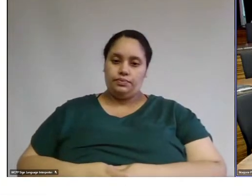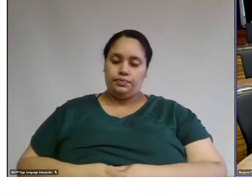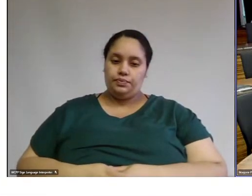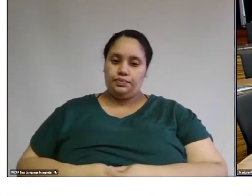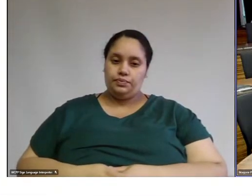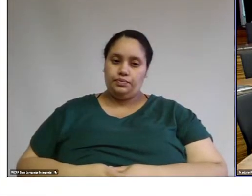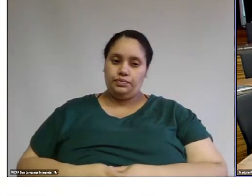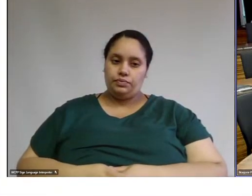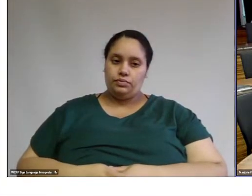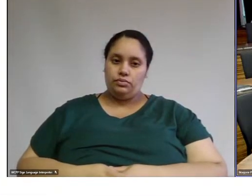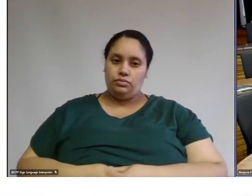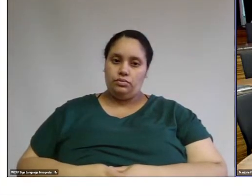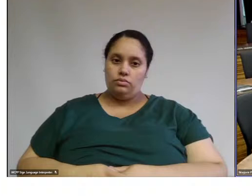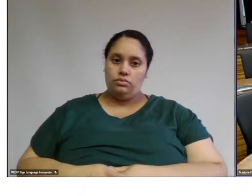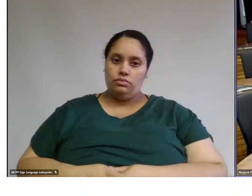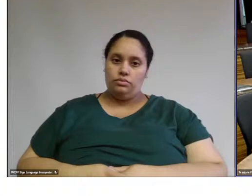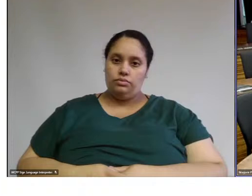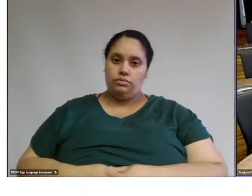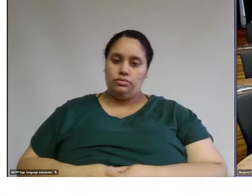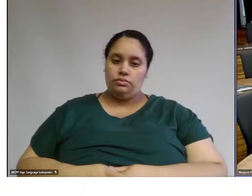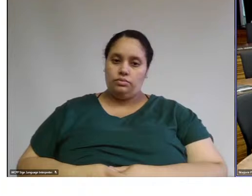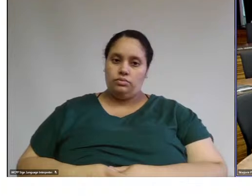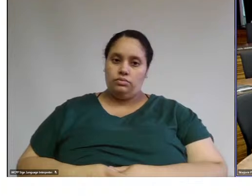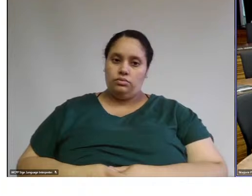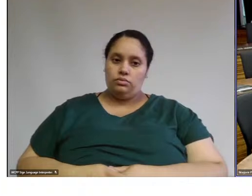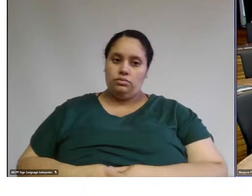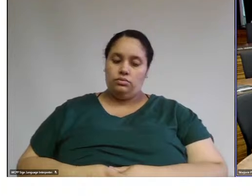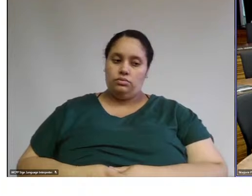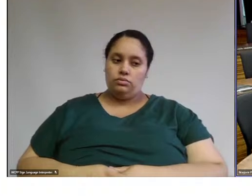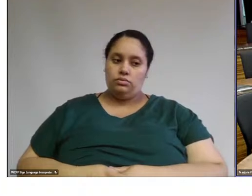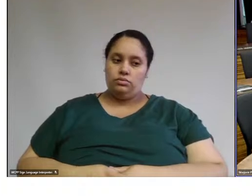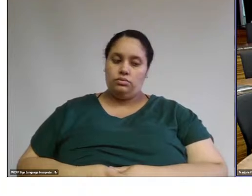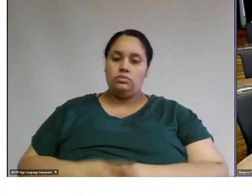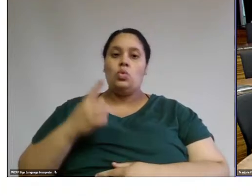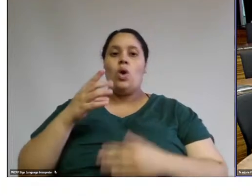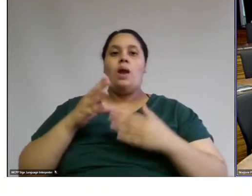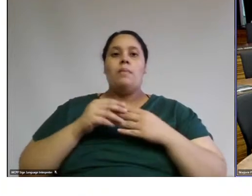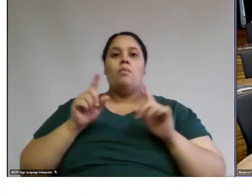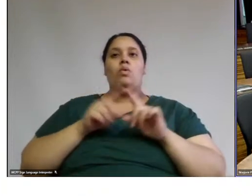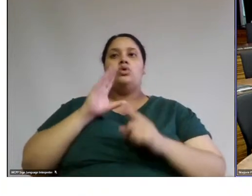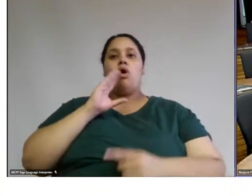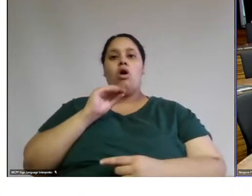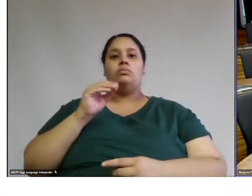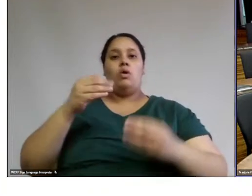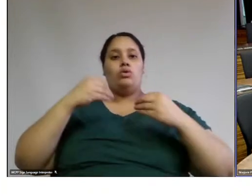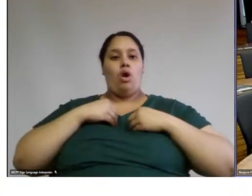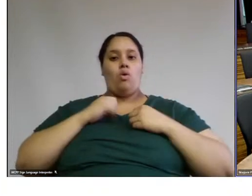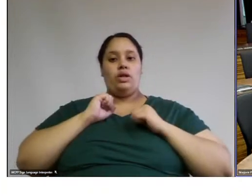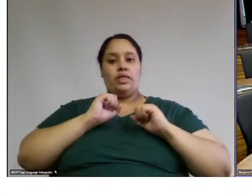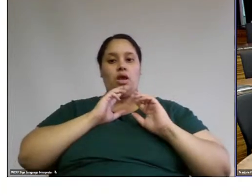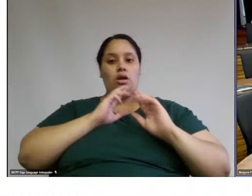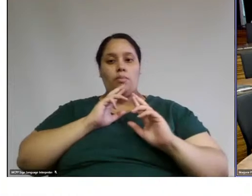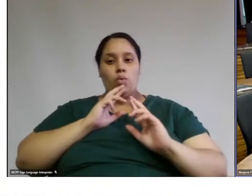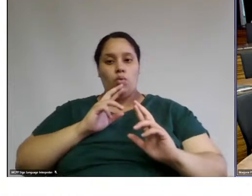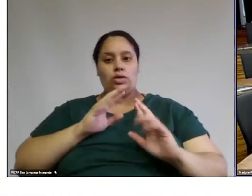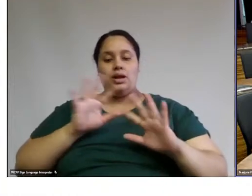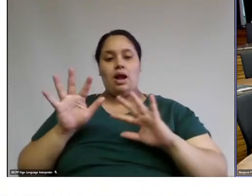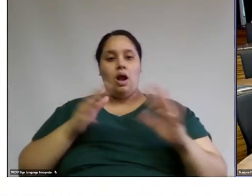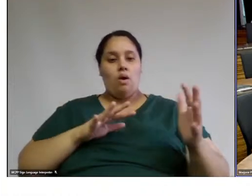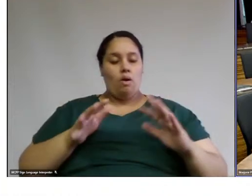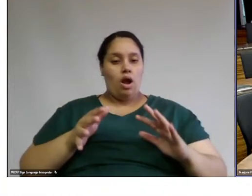Then the one member asked about the own reporting and the accuracy around that. Just to say